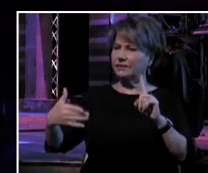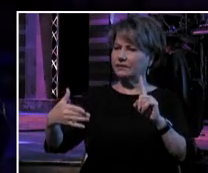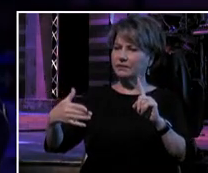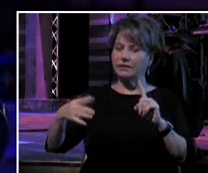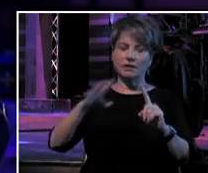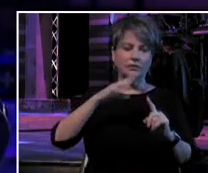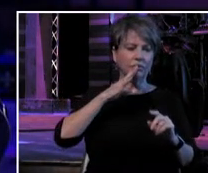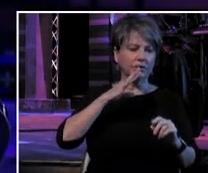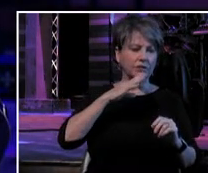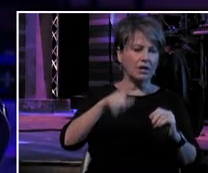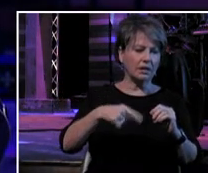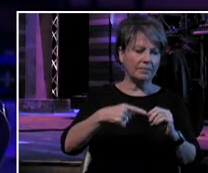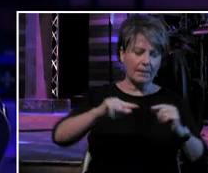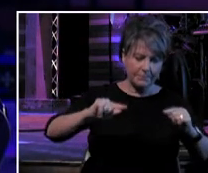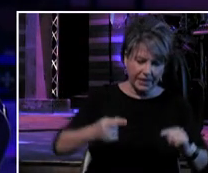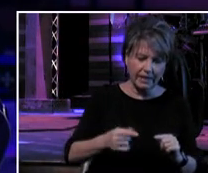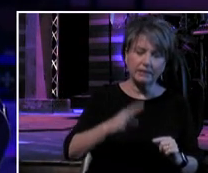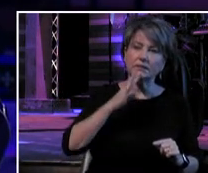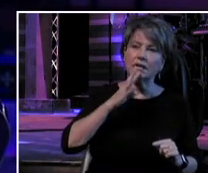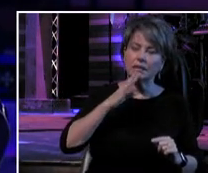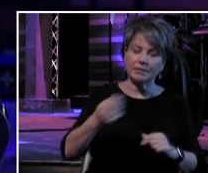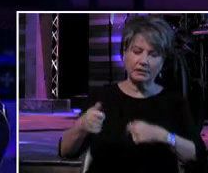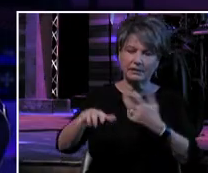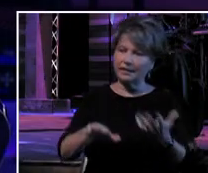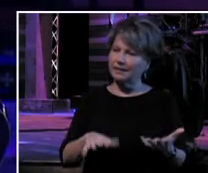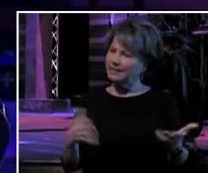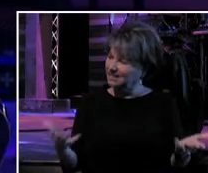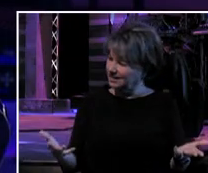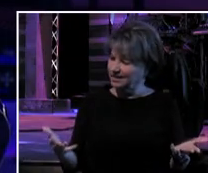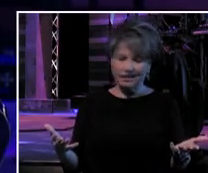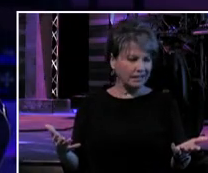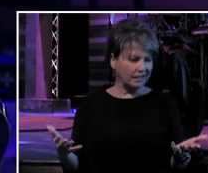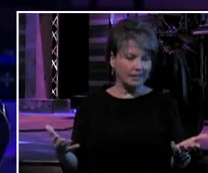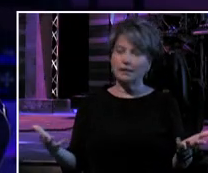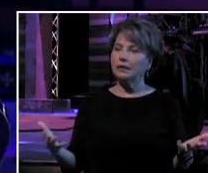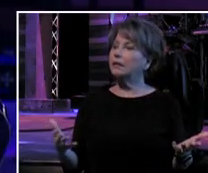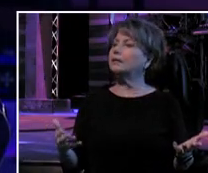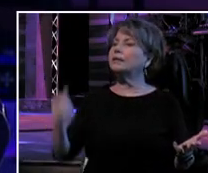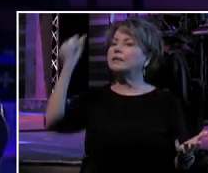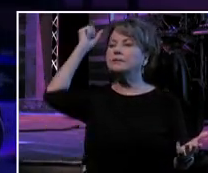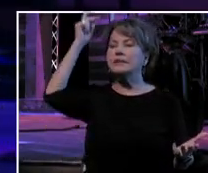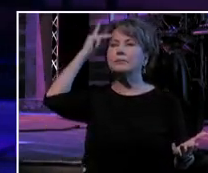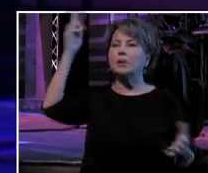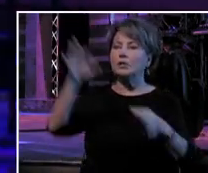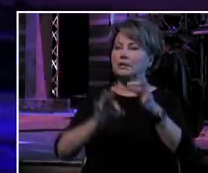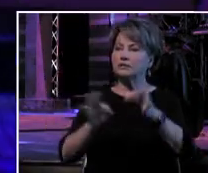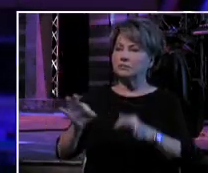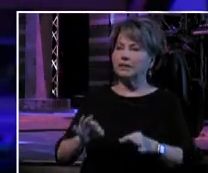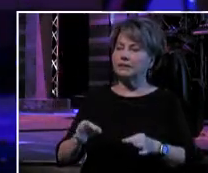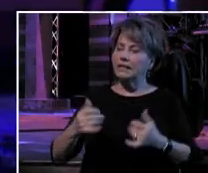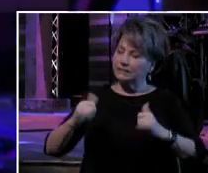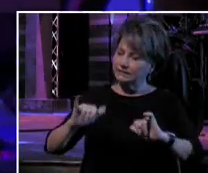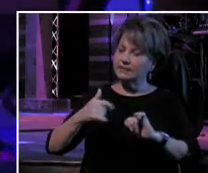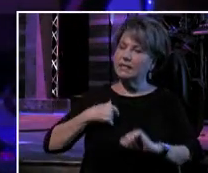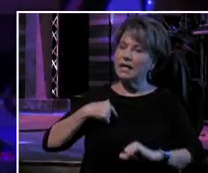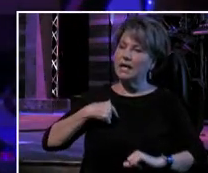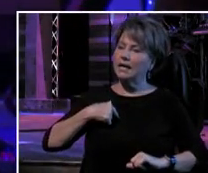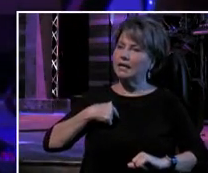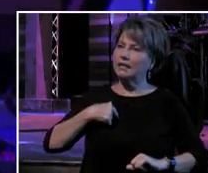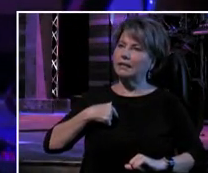death. You ready for it? Okay, so here's what Apostle Paul says about death. He counts it as gain. He goes, yet I will.